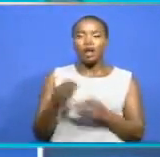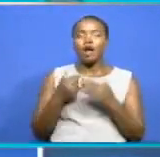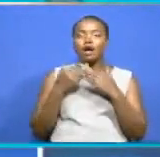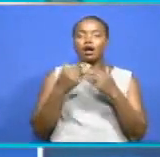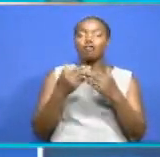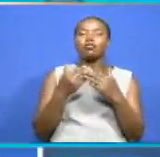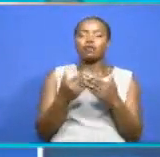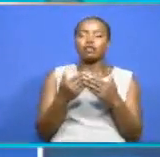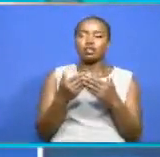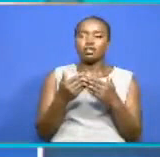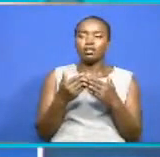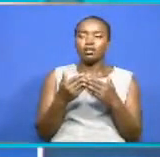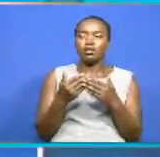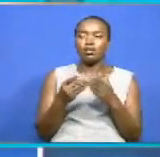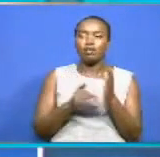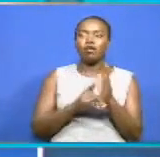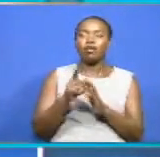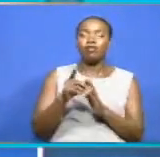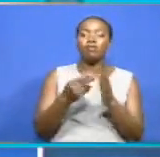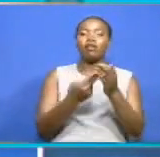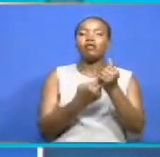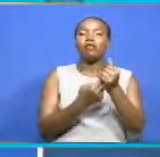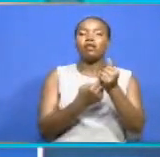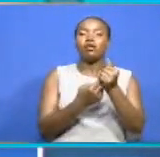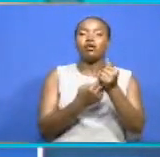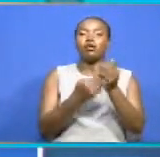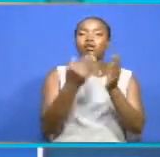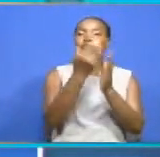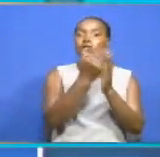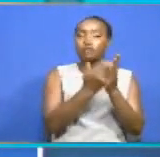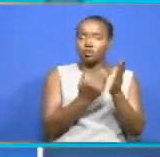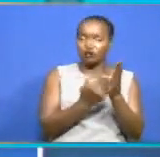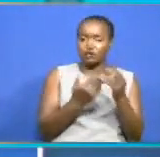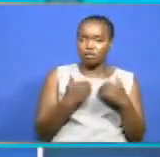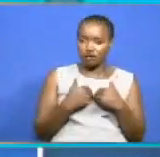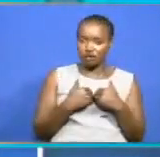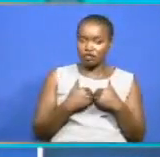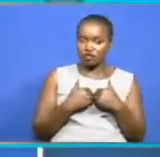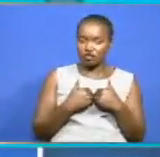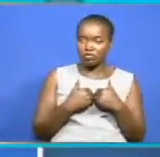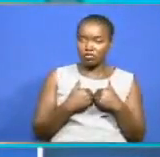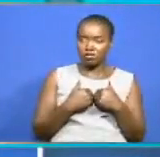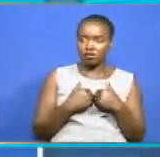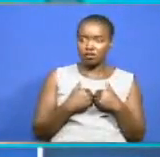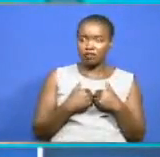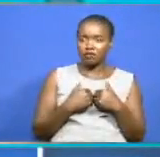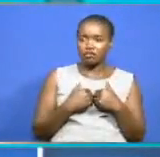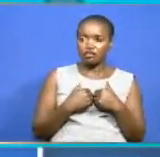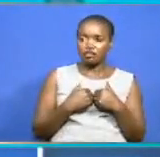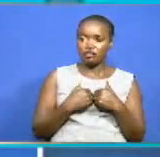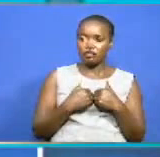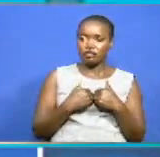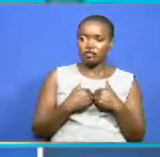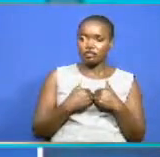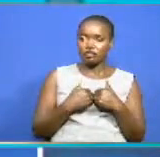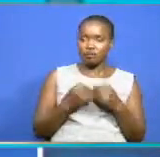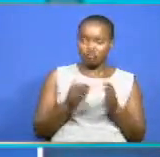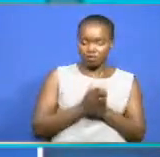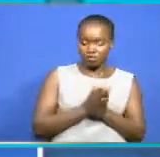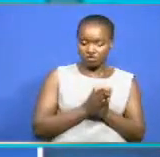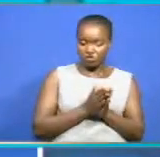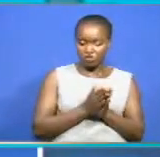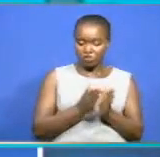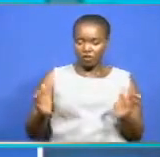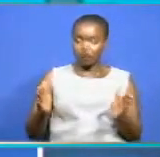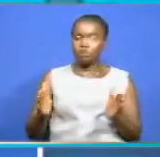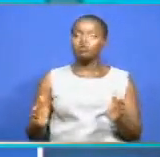appreciate that as development partners with the programs that we come on board with, they have a lifeline, yes? And in